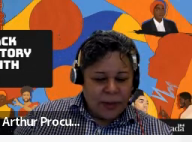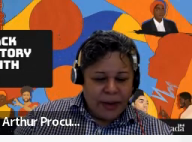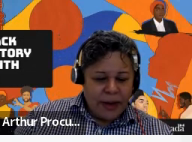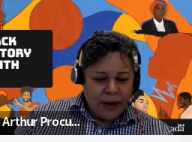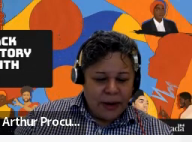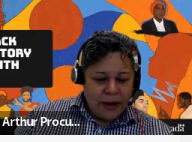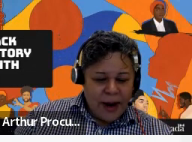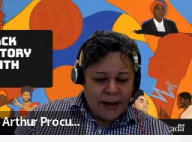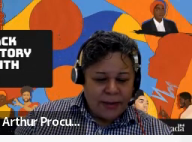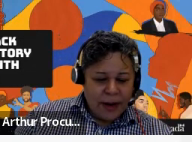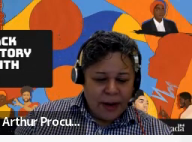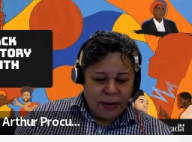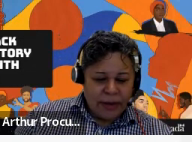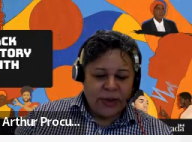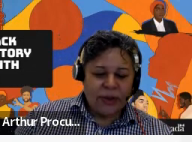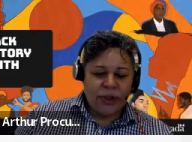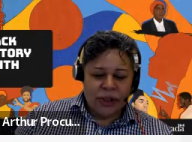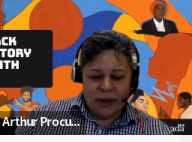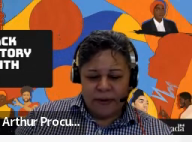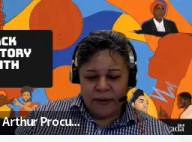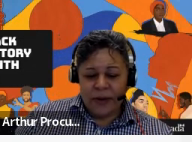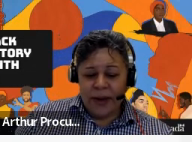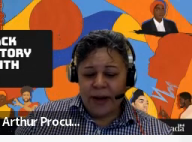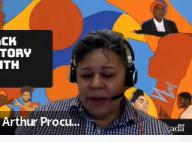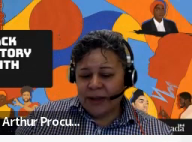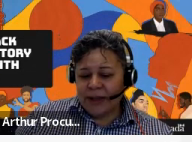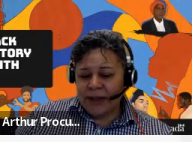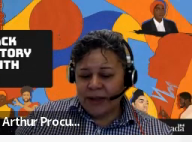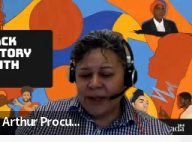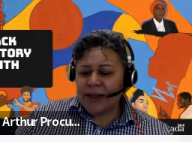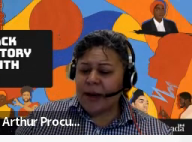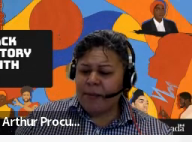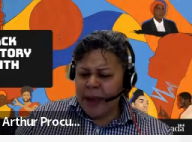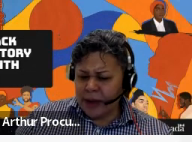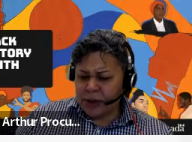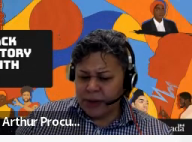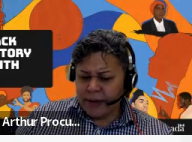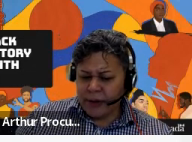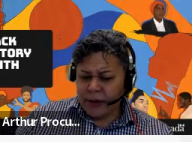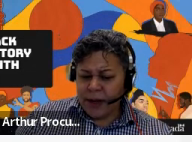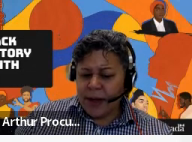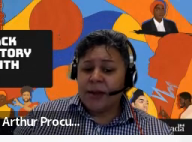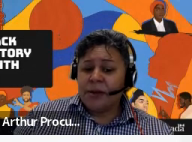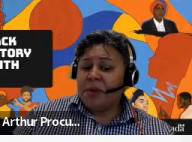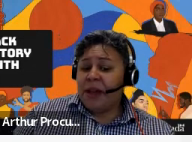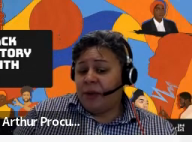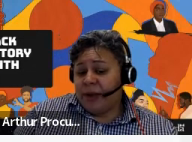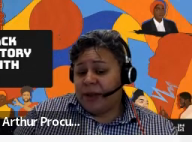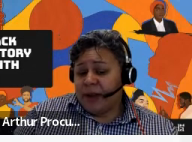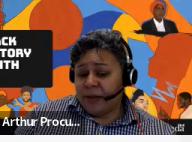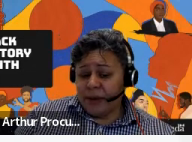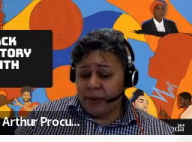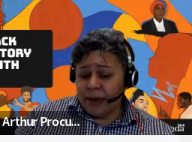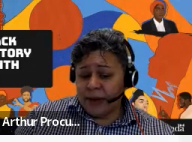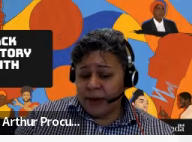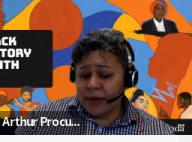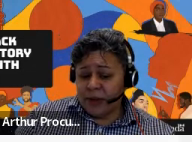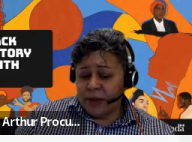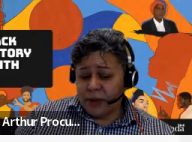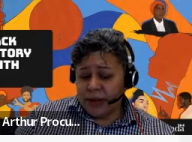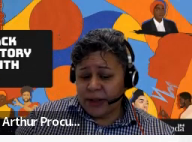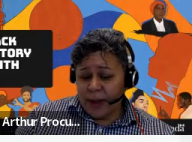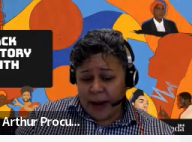So Peter Eisenbach, regional chief. So that means he's at a manager level. He would be telling people what